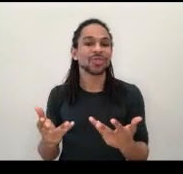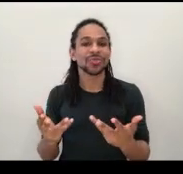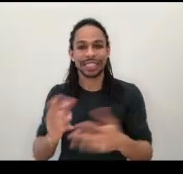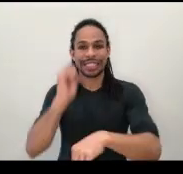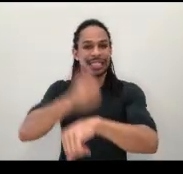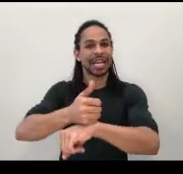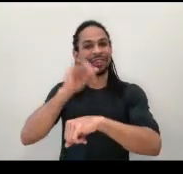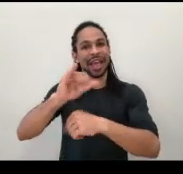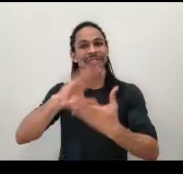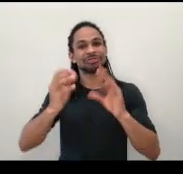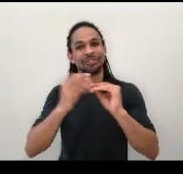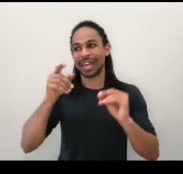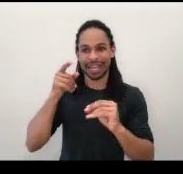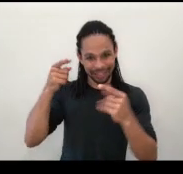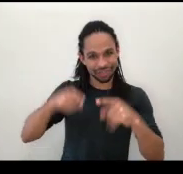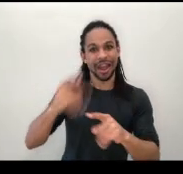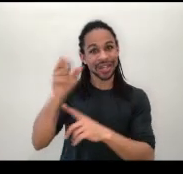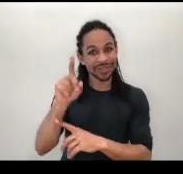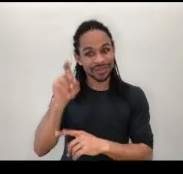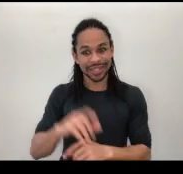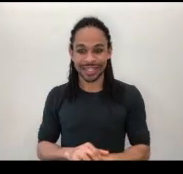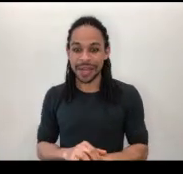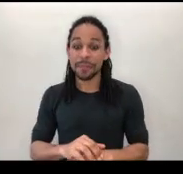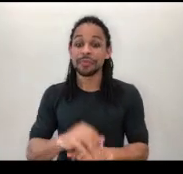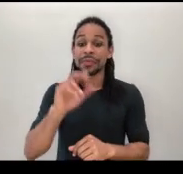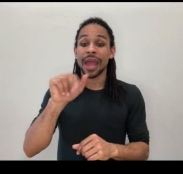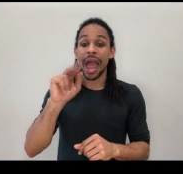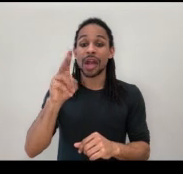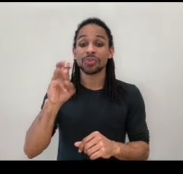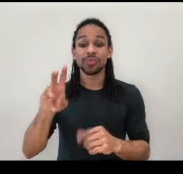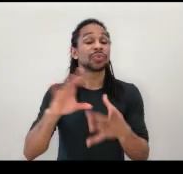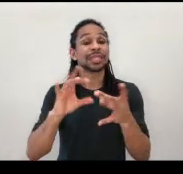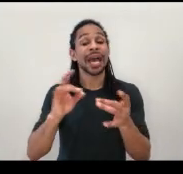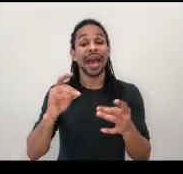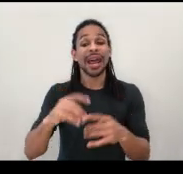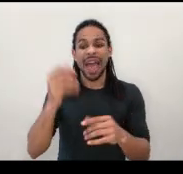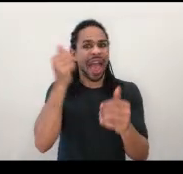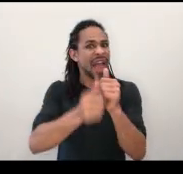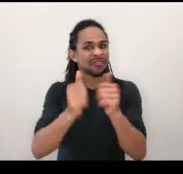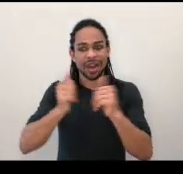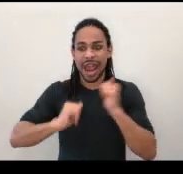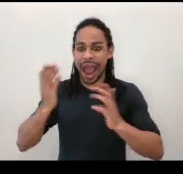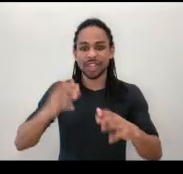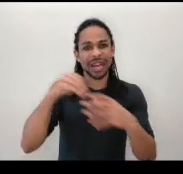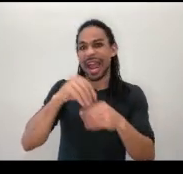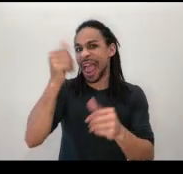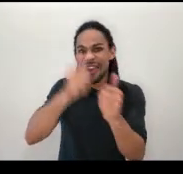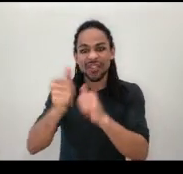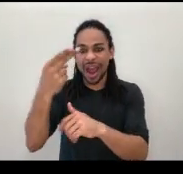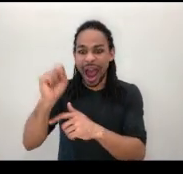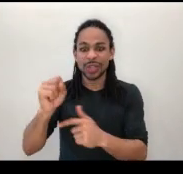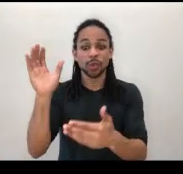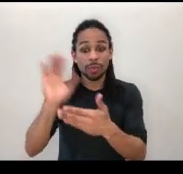of setting it at high school? First of all, every actor in every high school